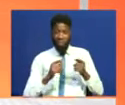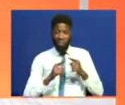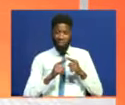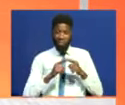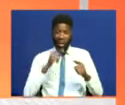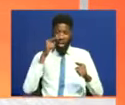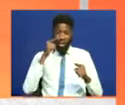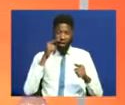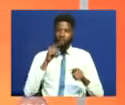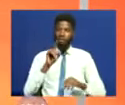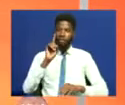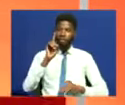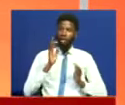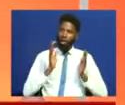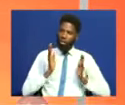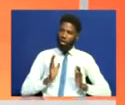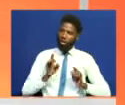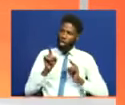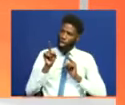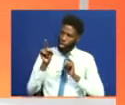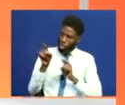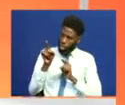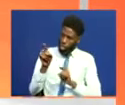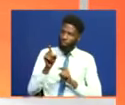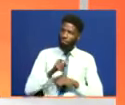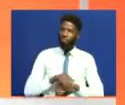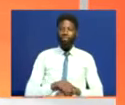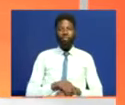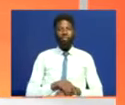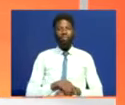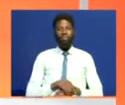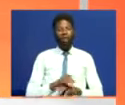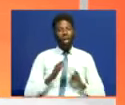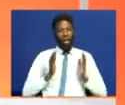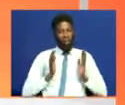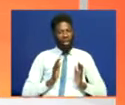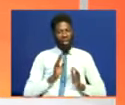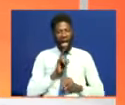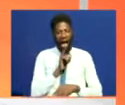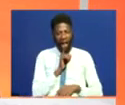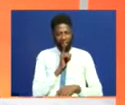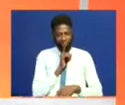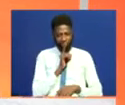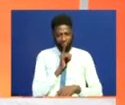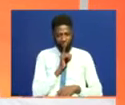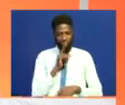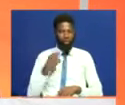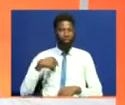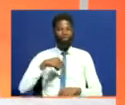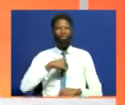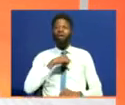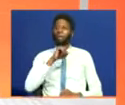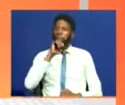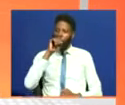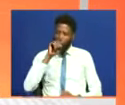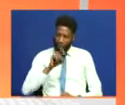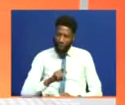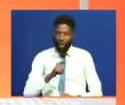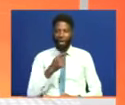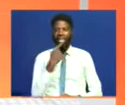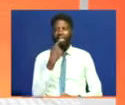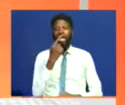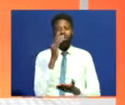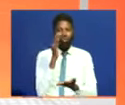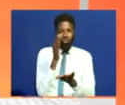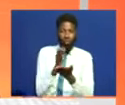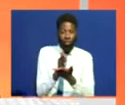on you, by just someone even going silent on you. Okay, Senator. We need to say the truth and start saying, when you start seeing the